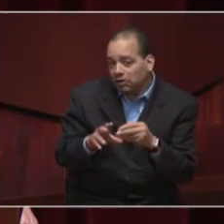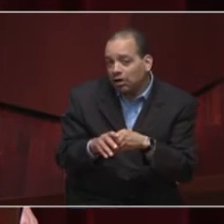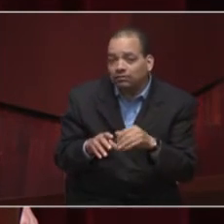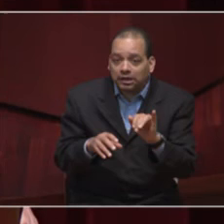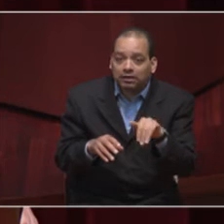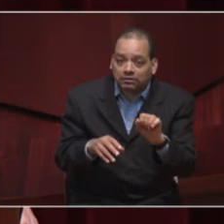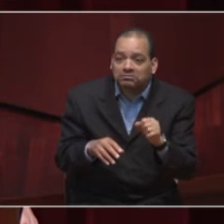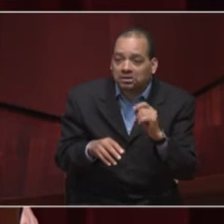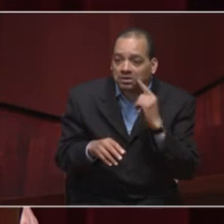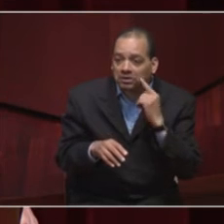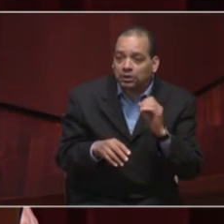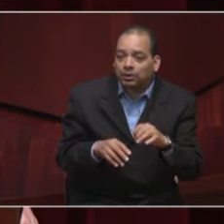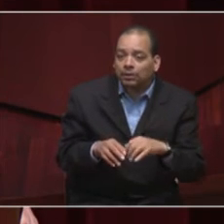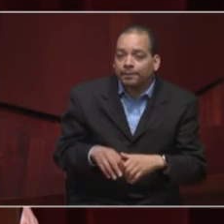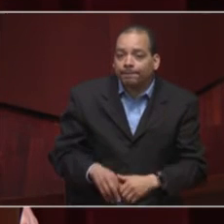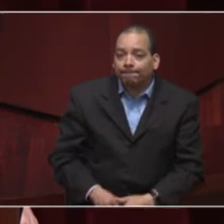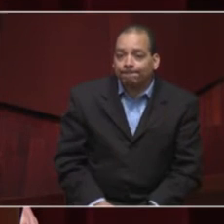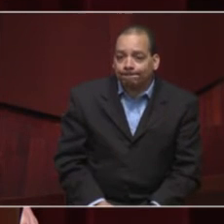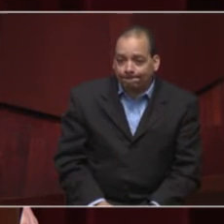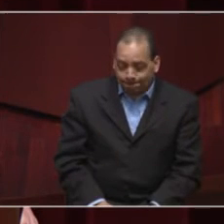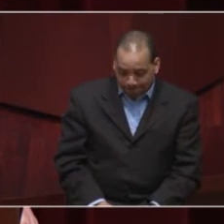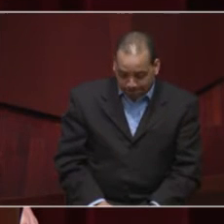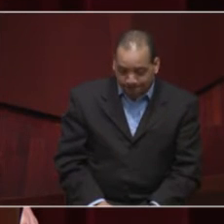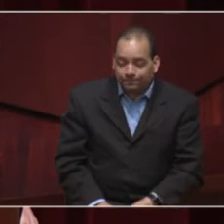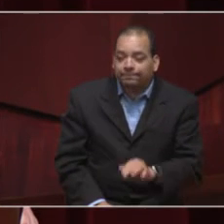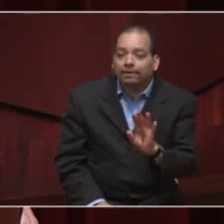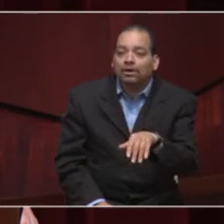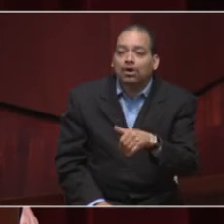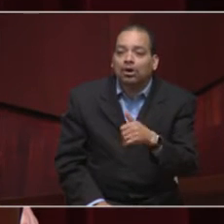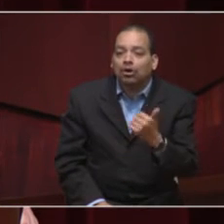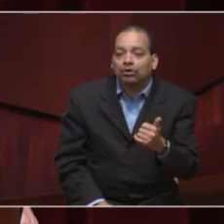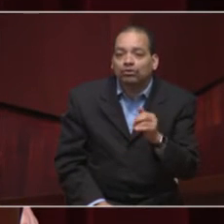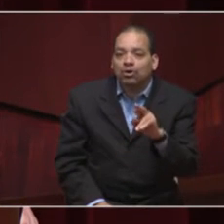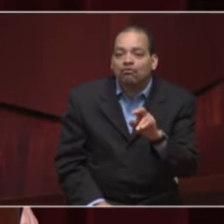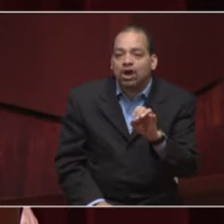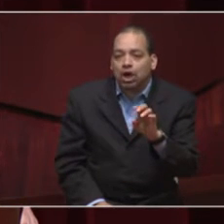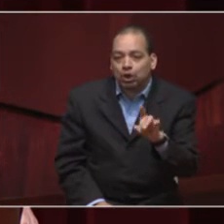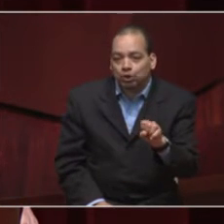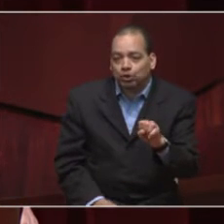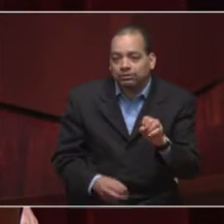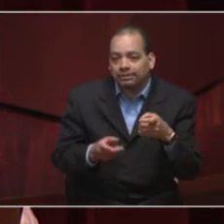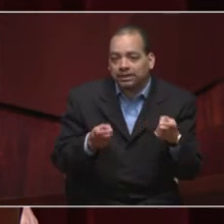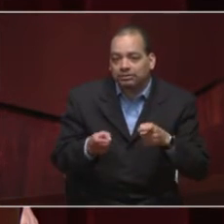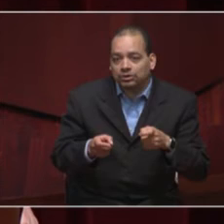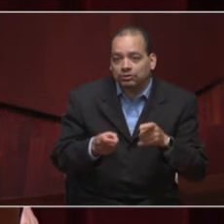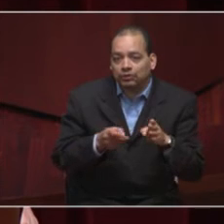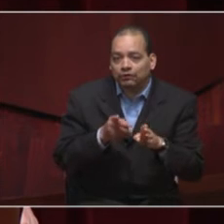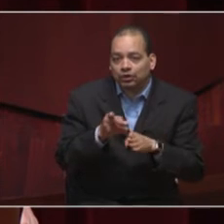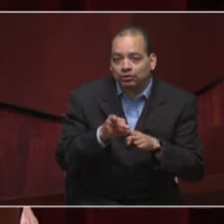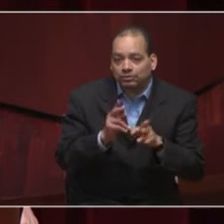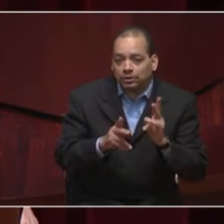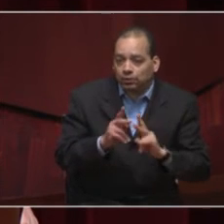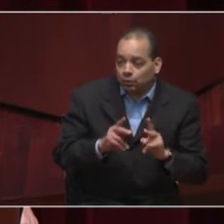It is for the agency records officers and other records management professionals in the agencies.